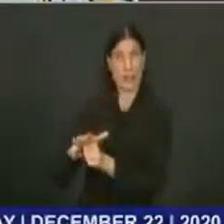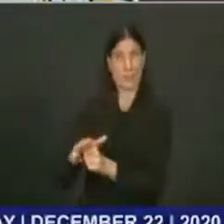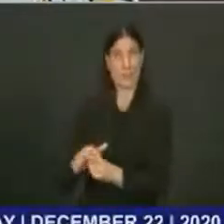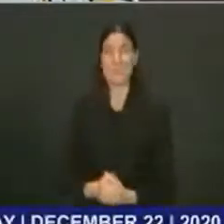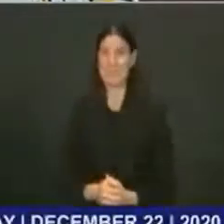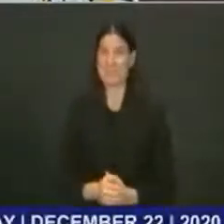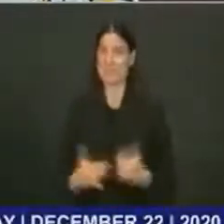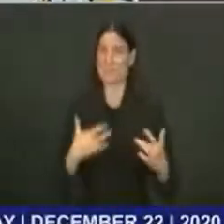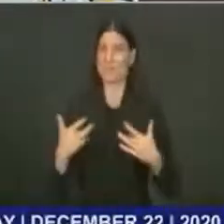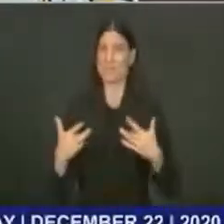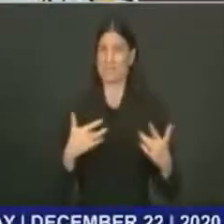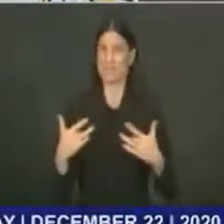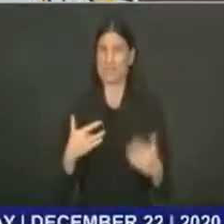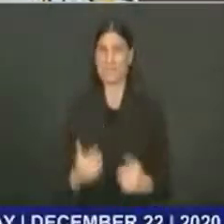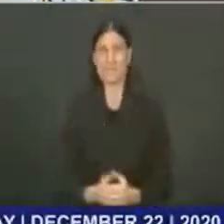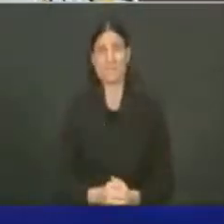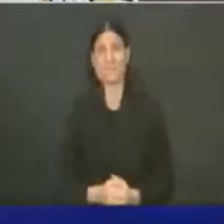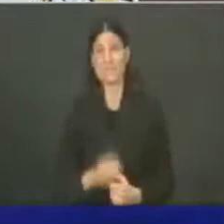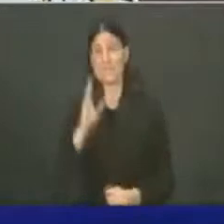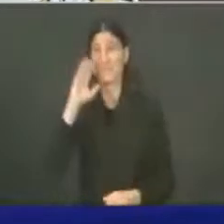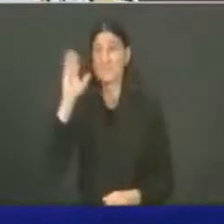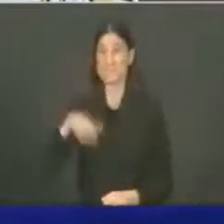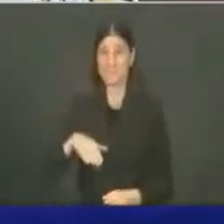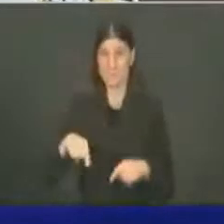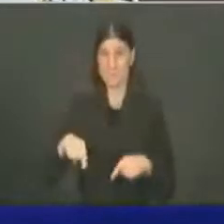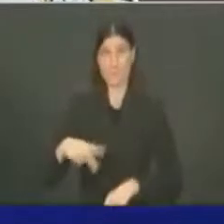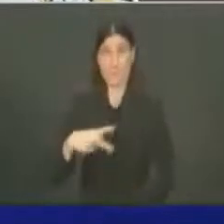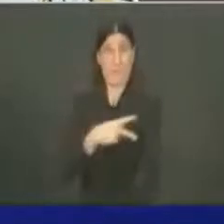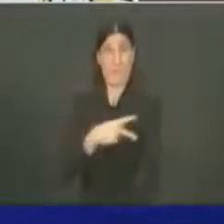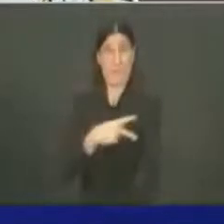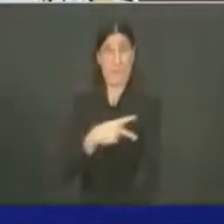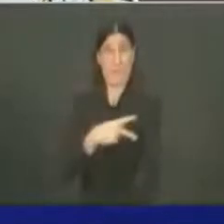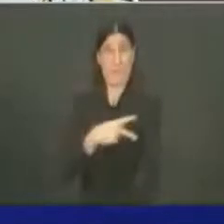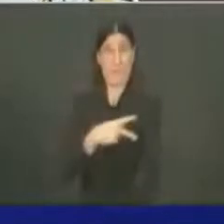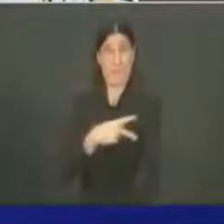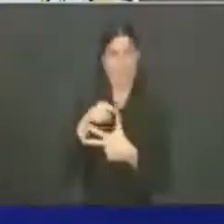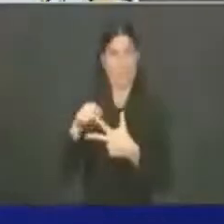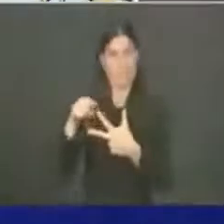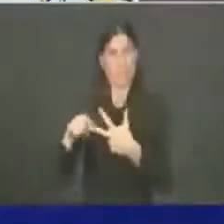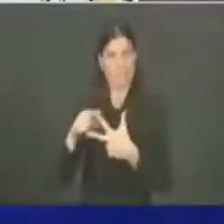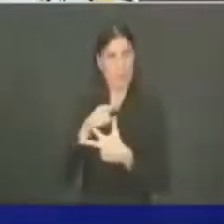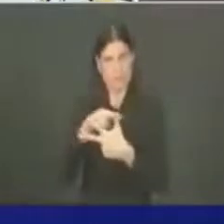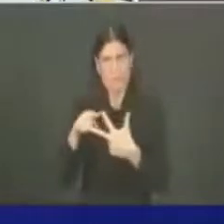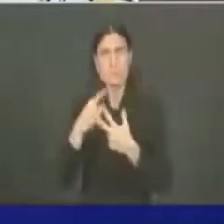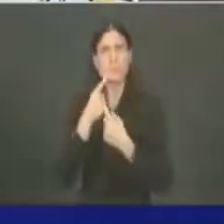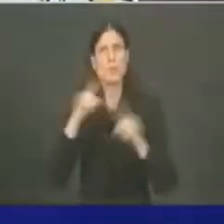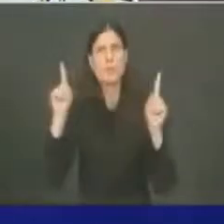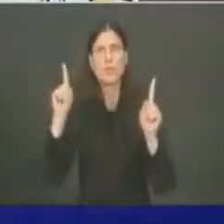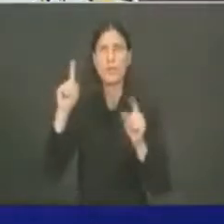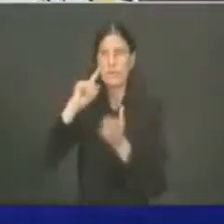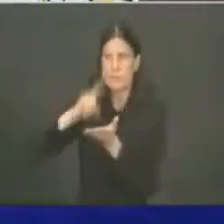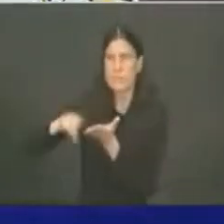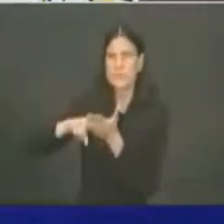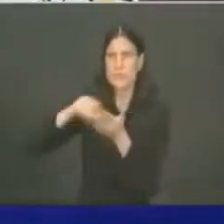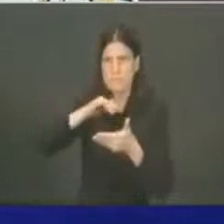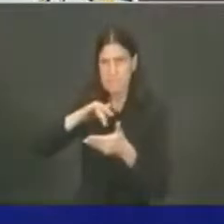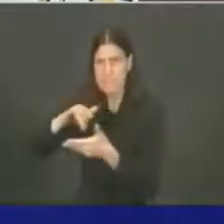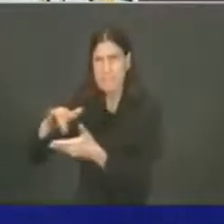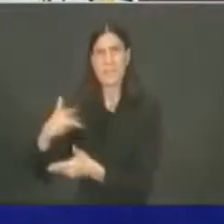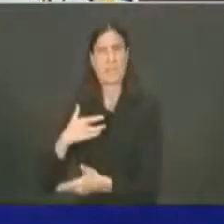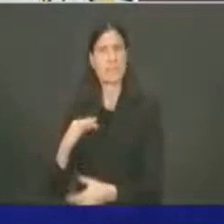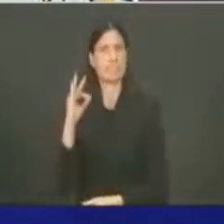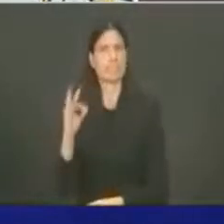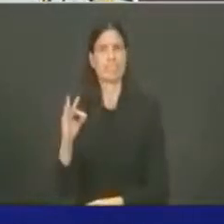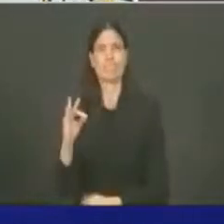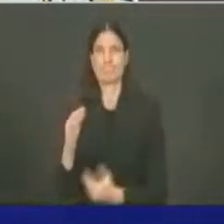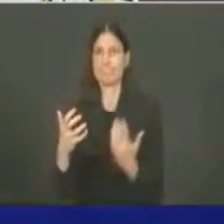The vaccine is effective. It is here. And come next year, we're really going to start ramping the vaccinations. Another data point